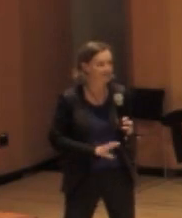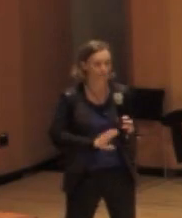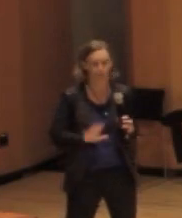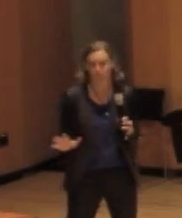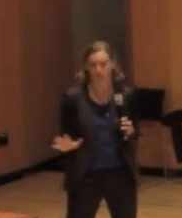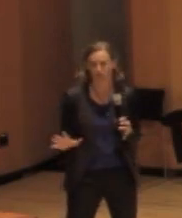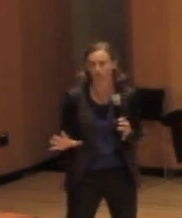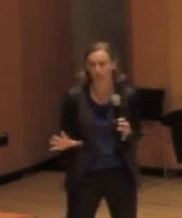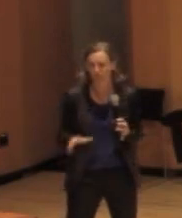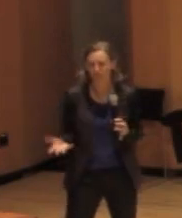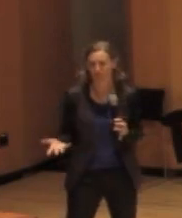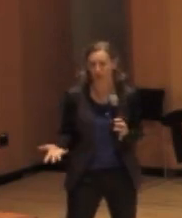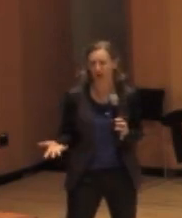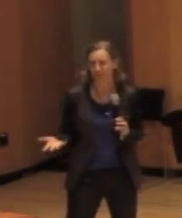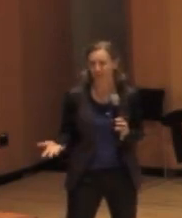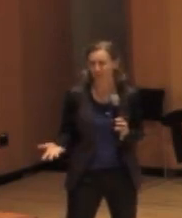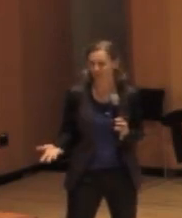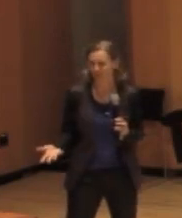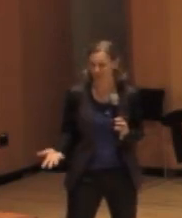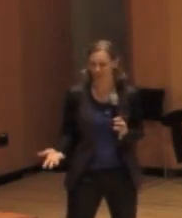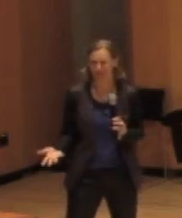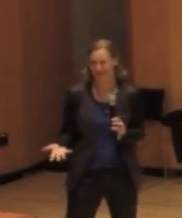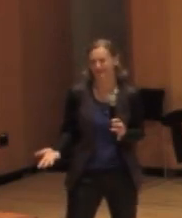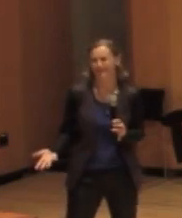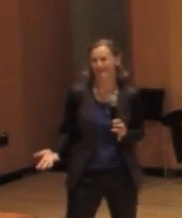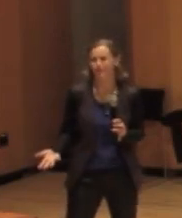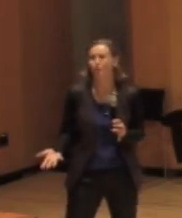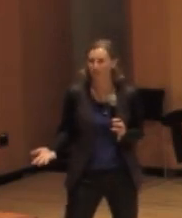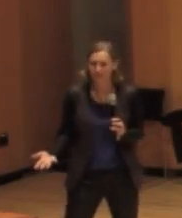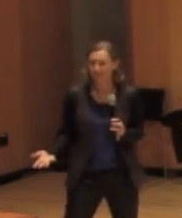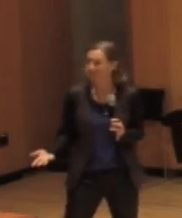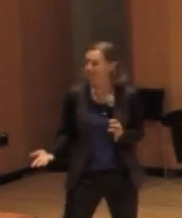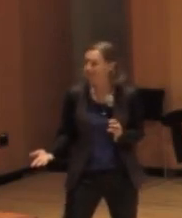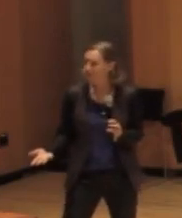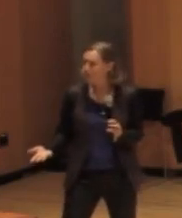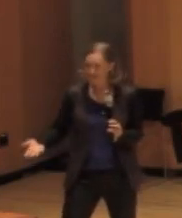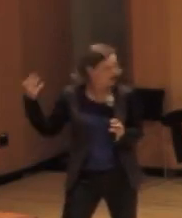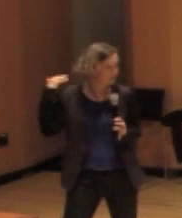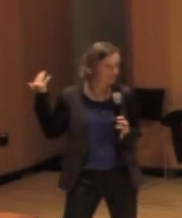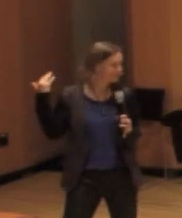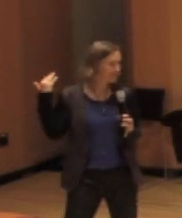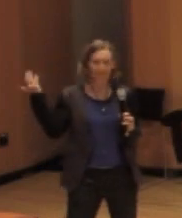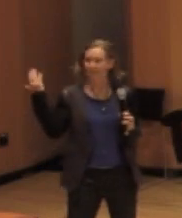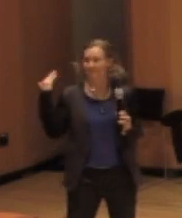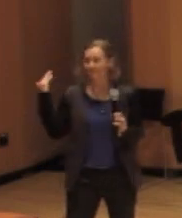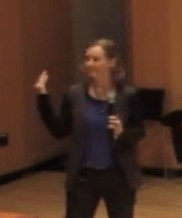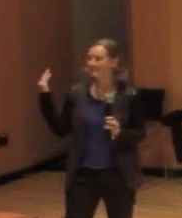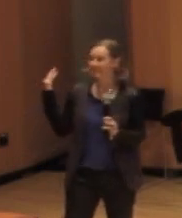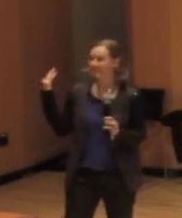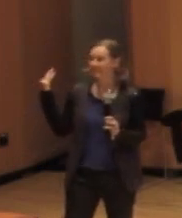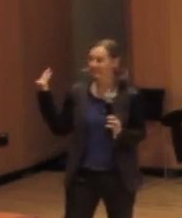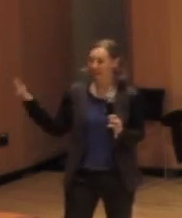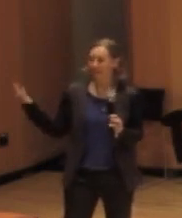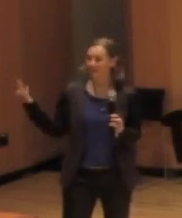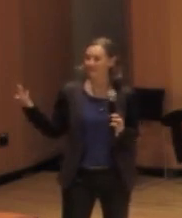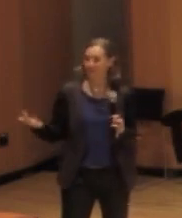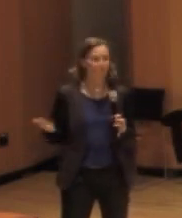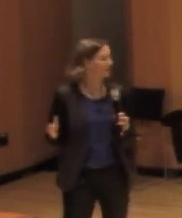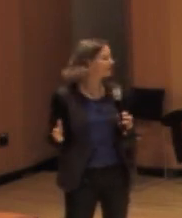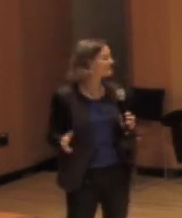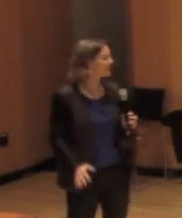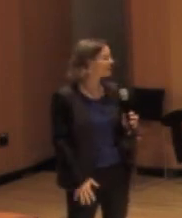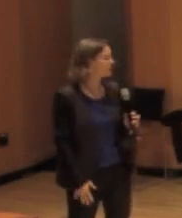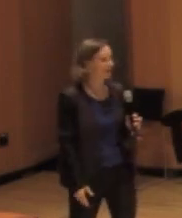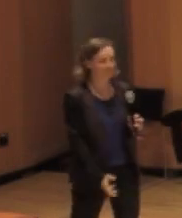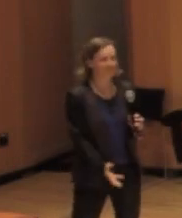languages and produced all over the world but not in the US like that's so weird no performance have taken place nothing it was